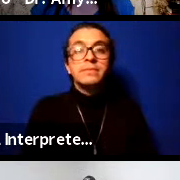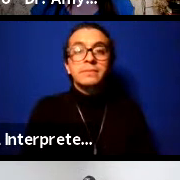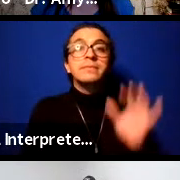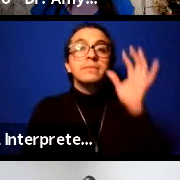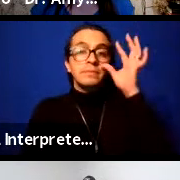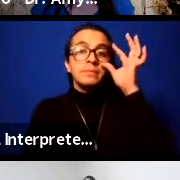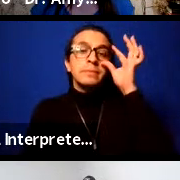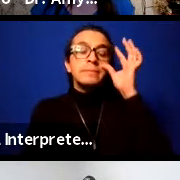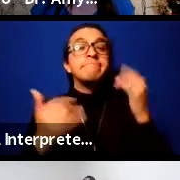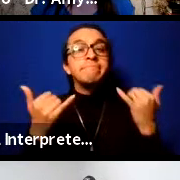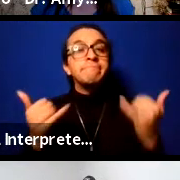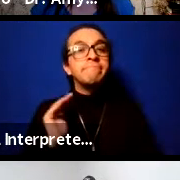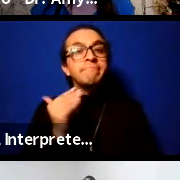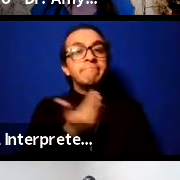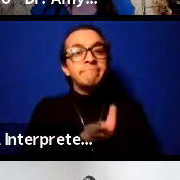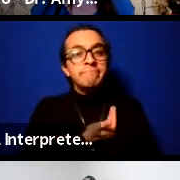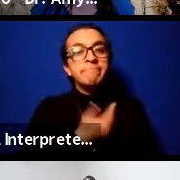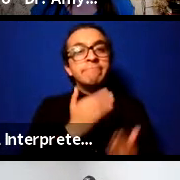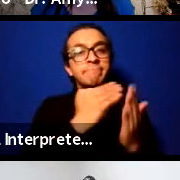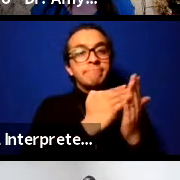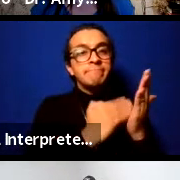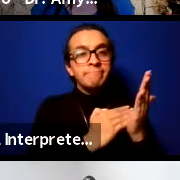And then now for our next